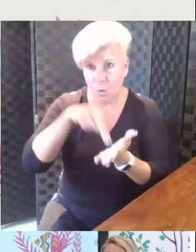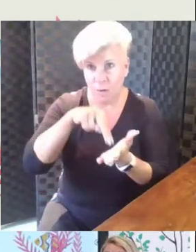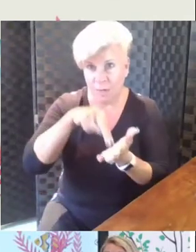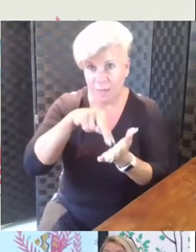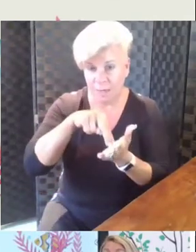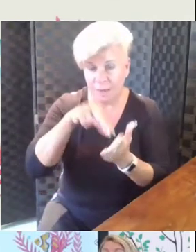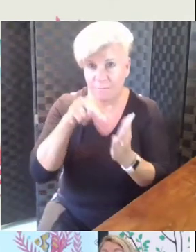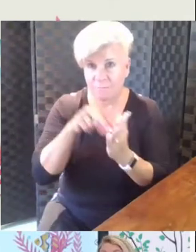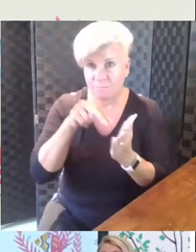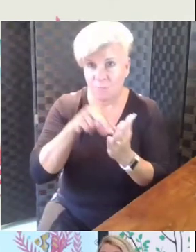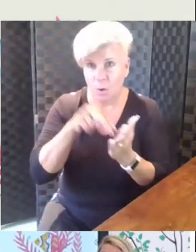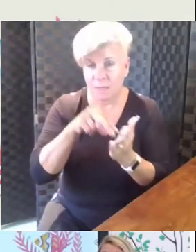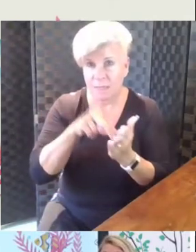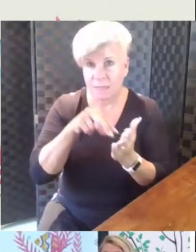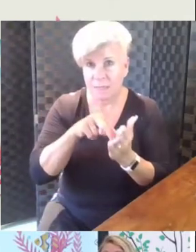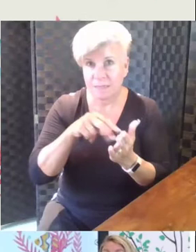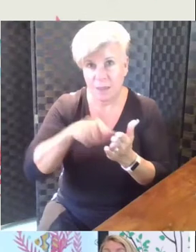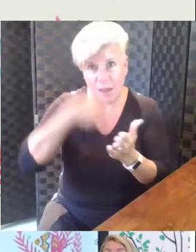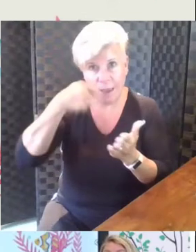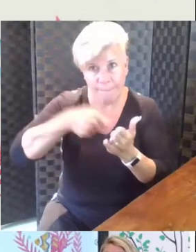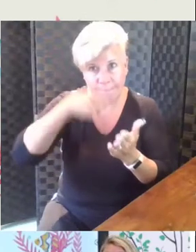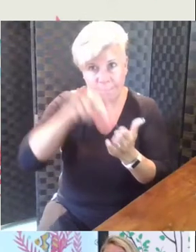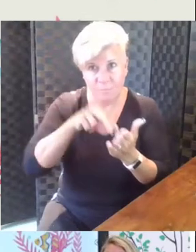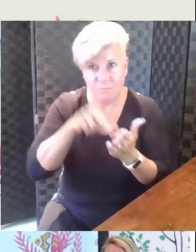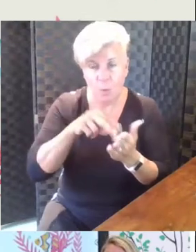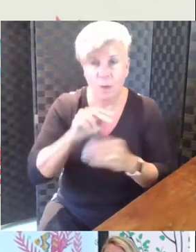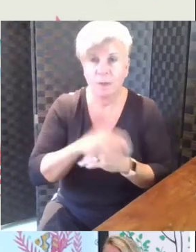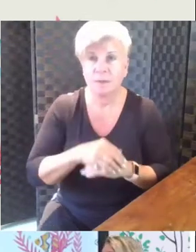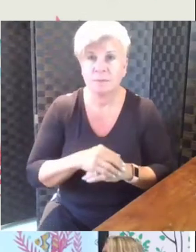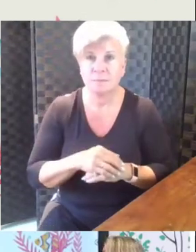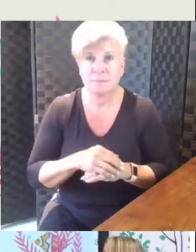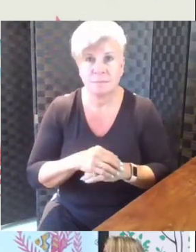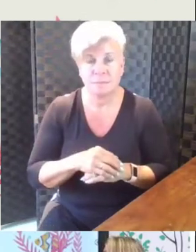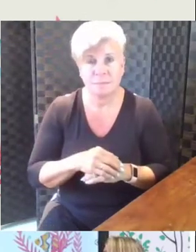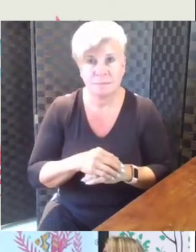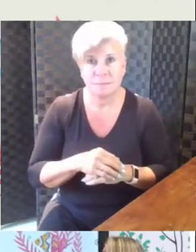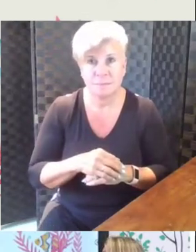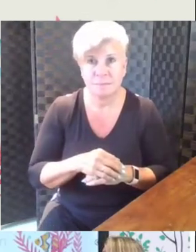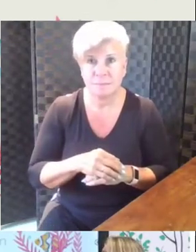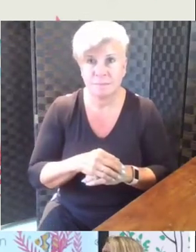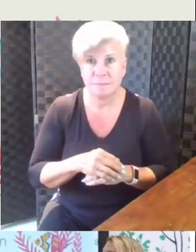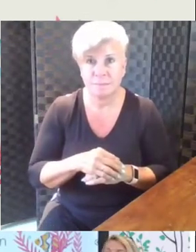Fork. Now you say it. Fork.